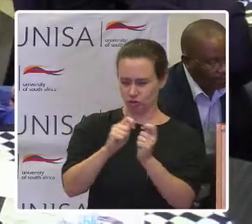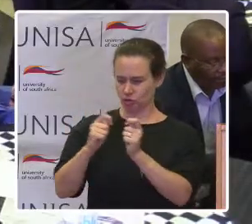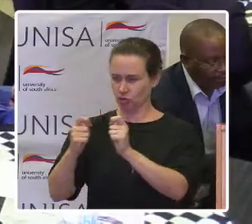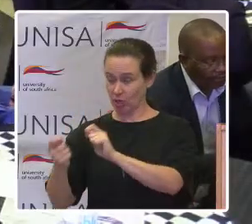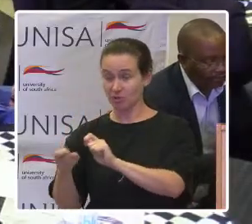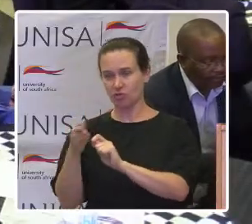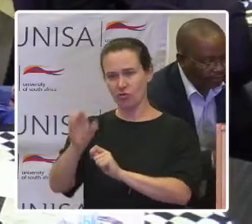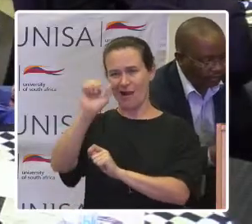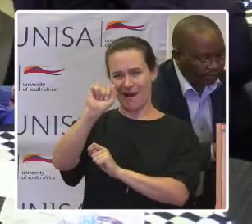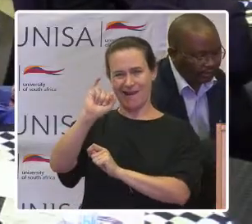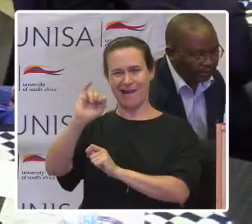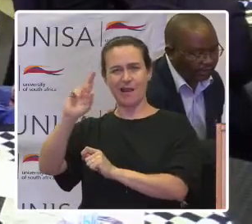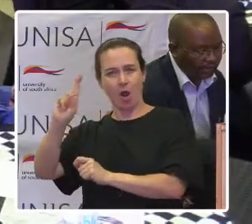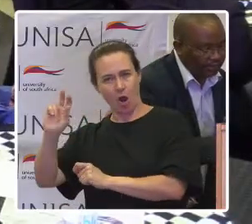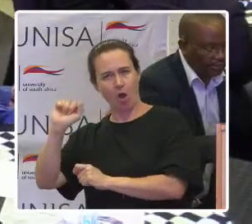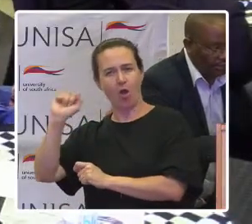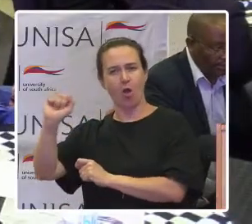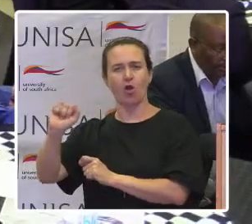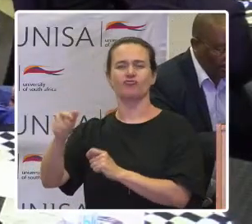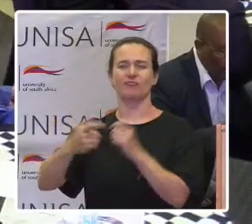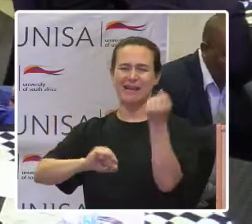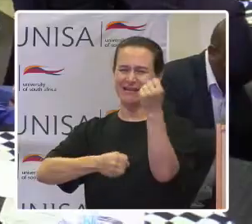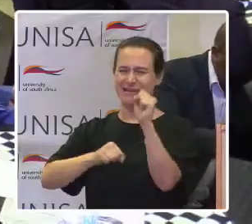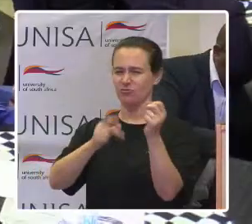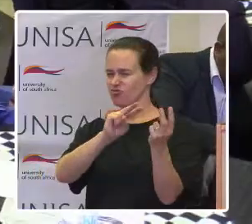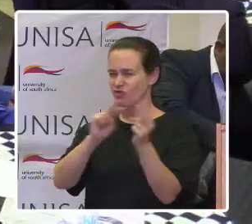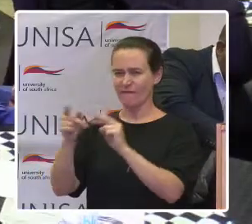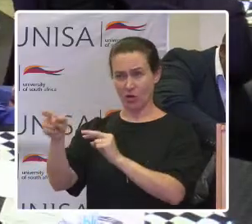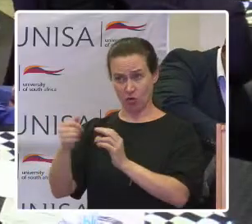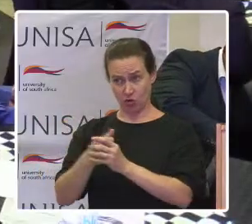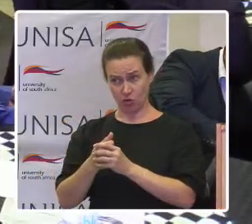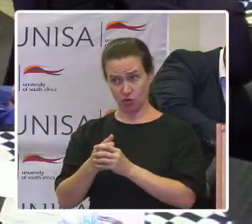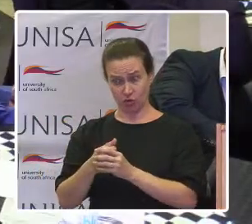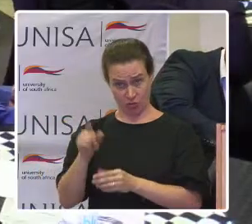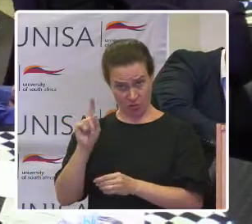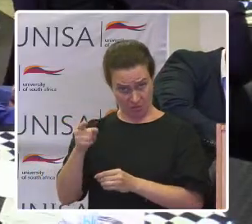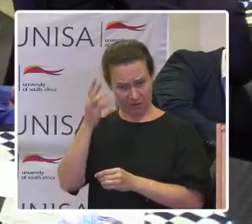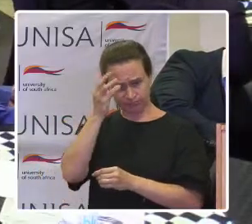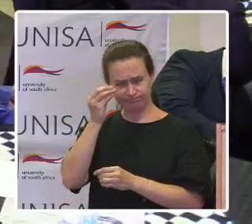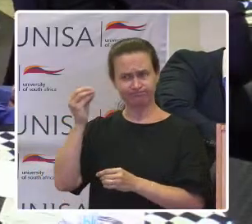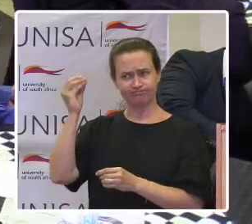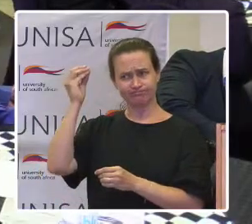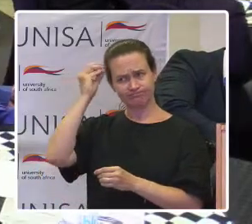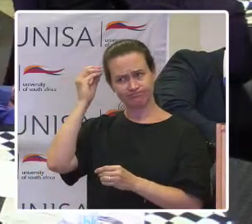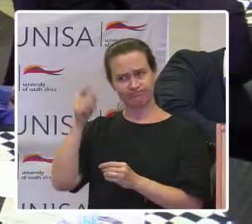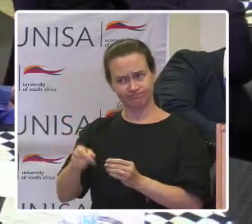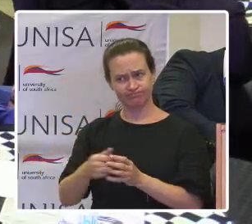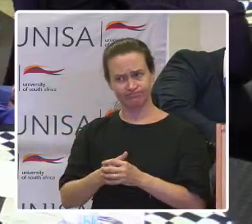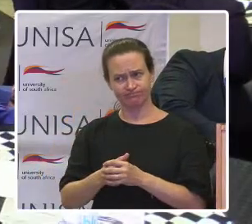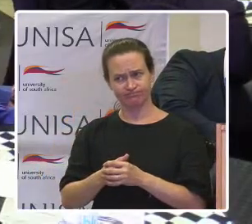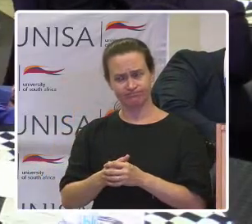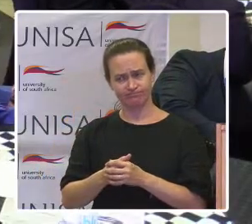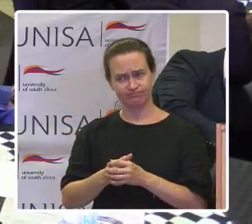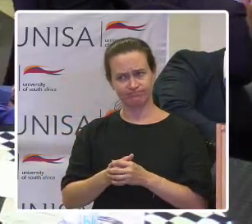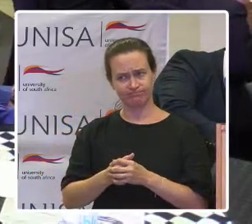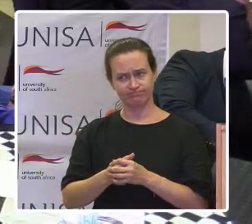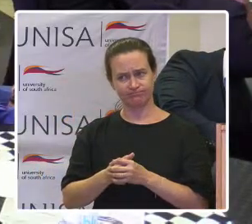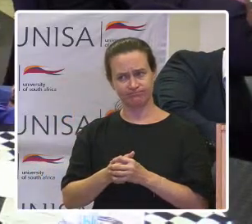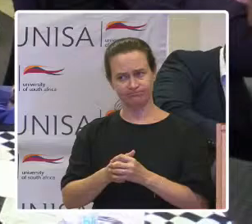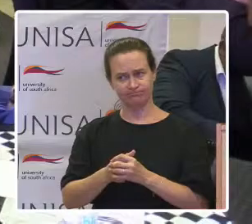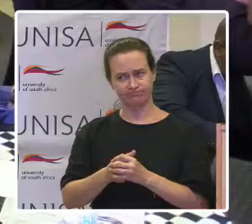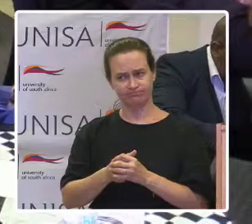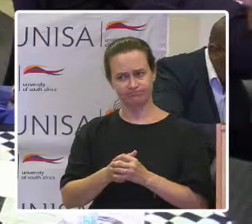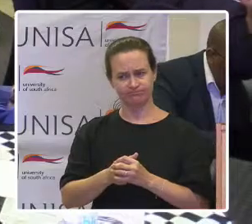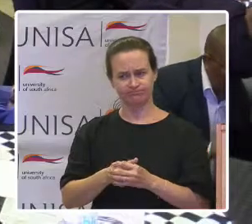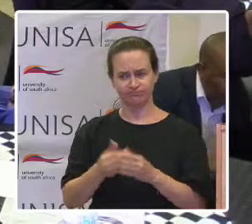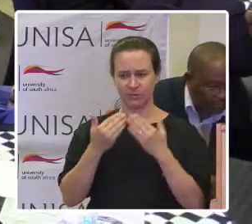AIR aviation industrial revolution, also take into account the jet as we move here? Thank